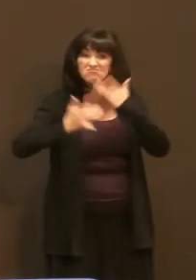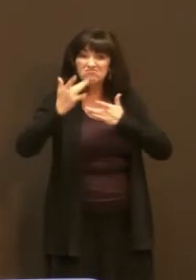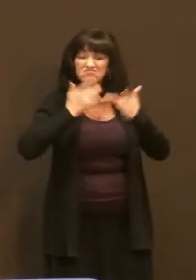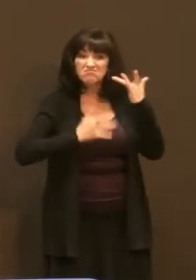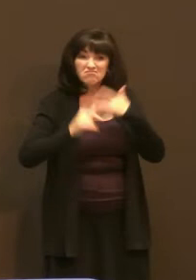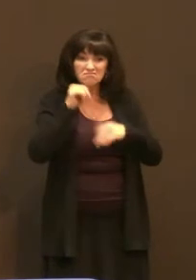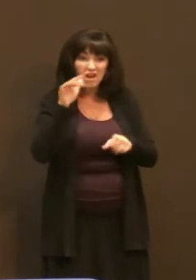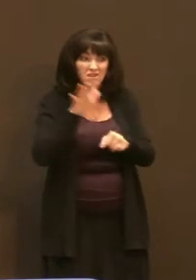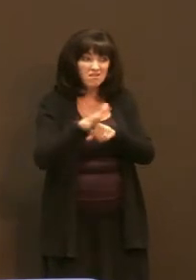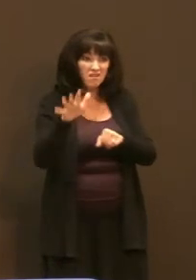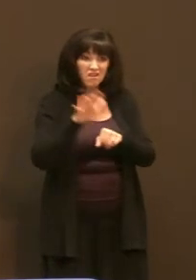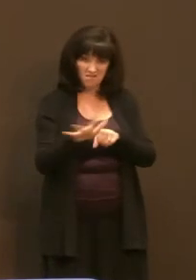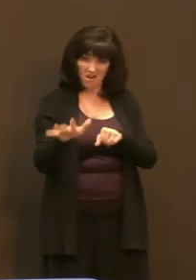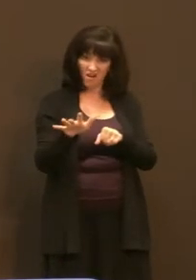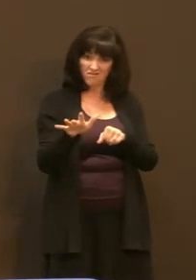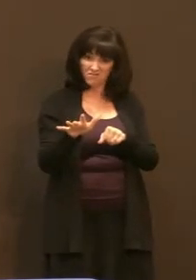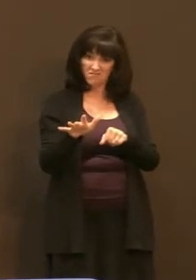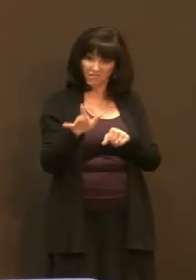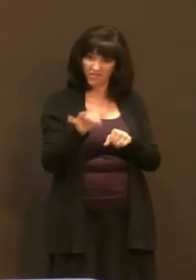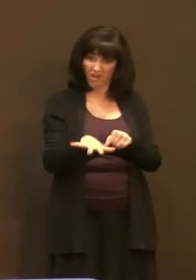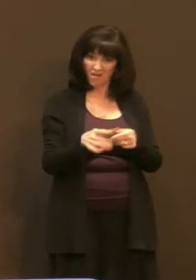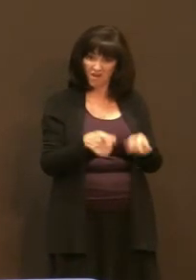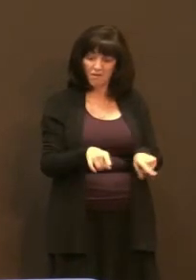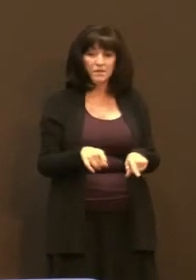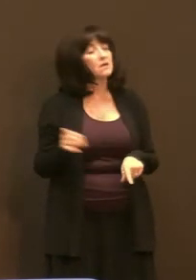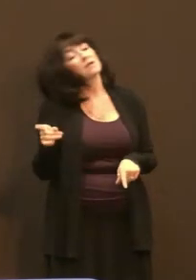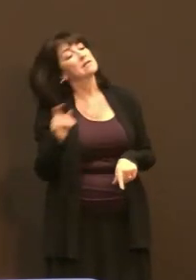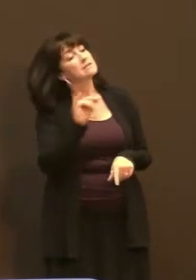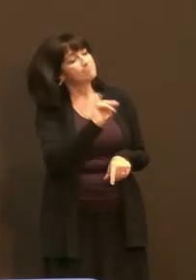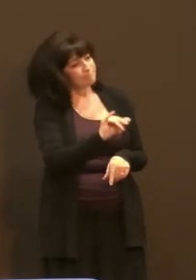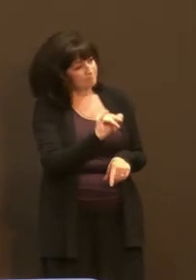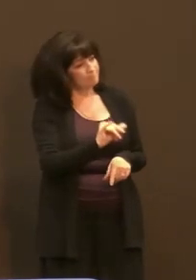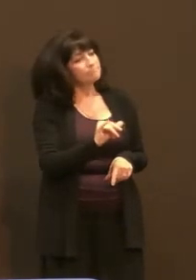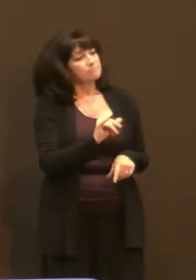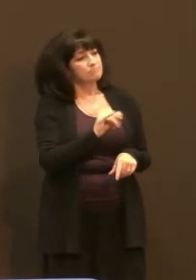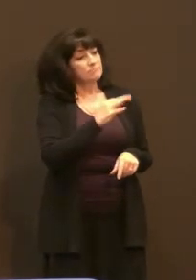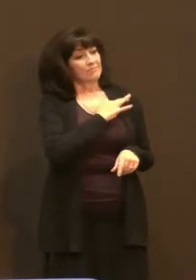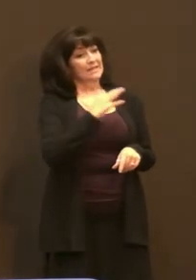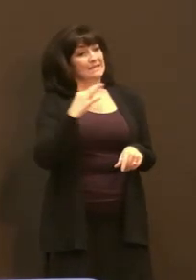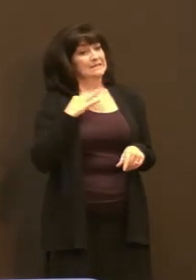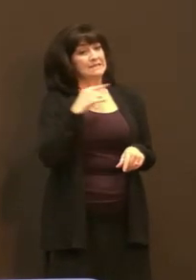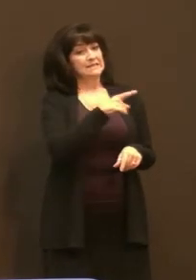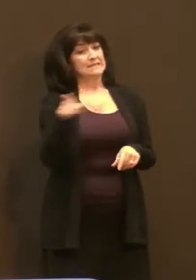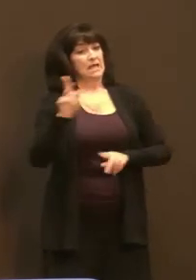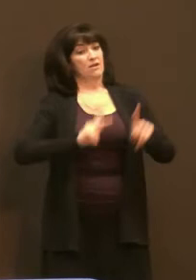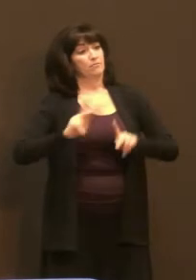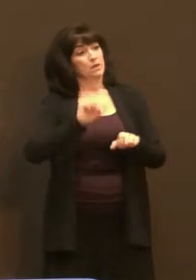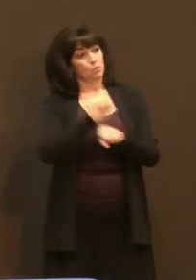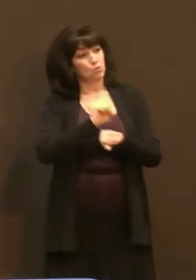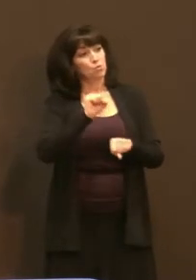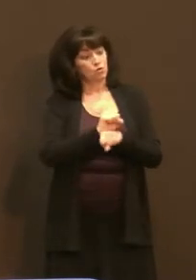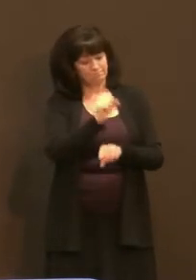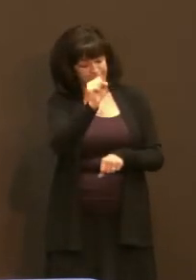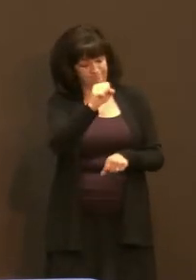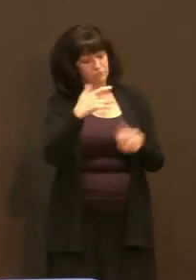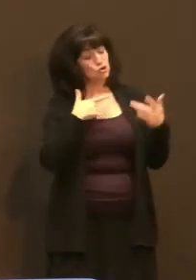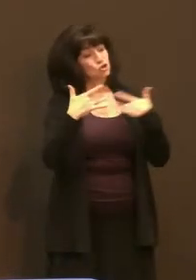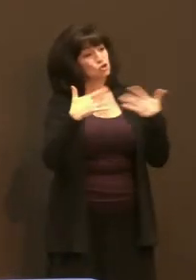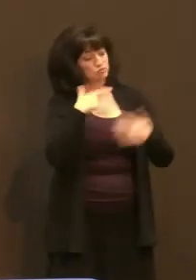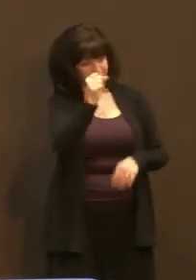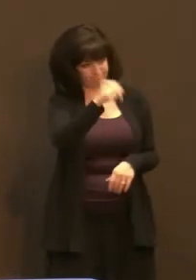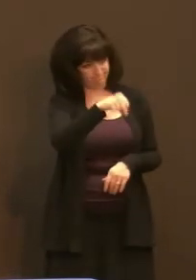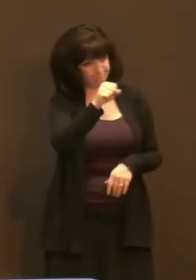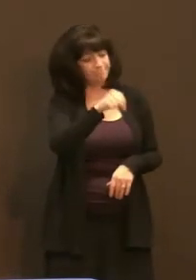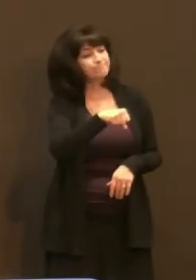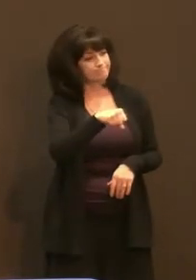staffing shortages is a concern, particularly in facilities where we've had an outbreak. And I don't know